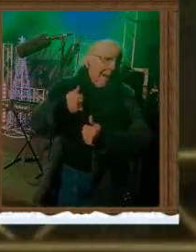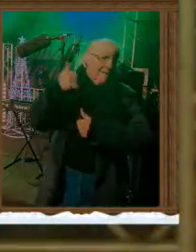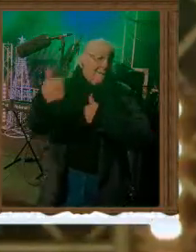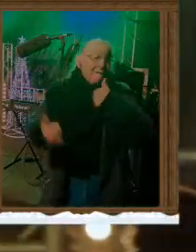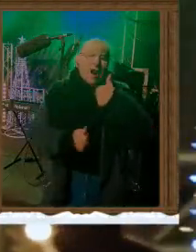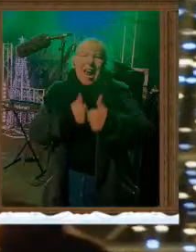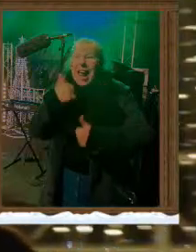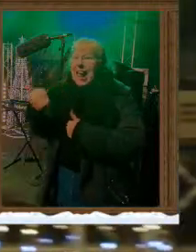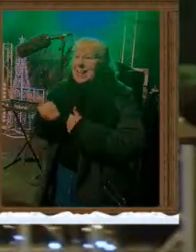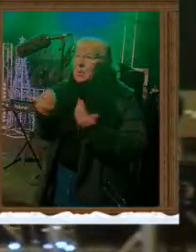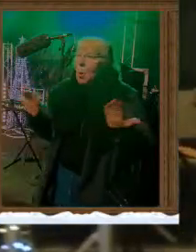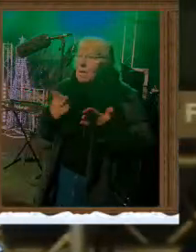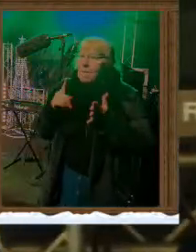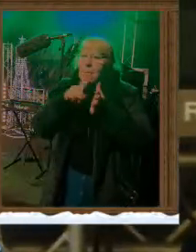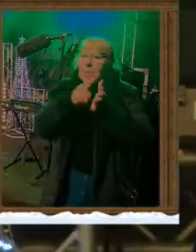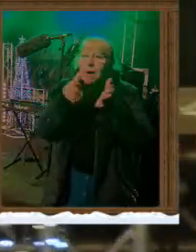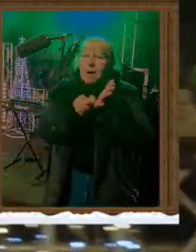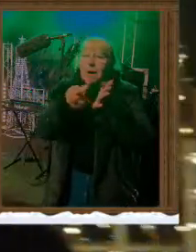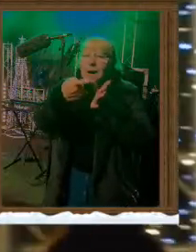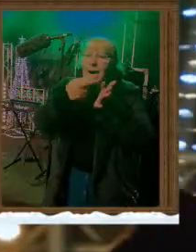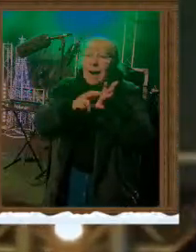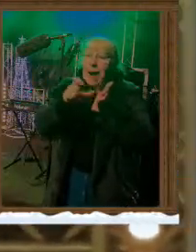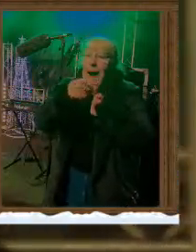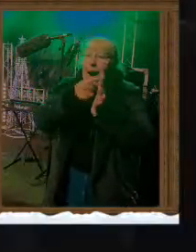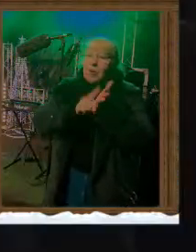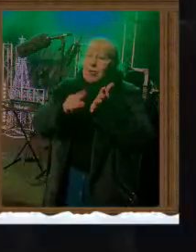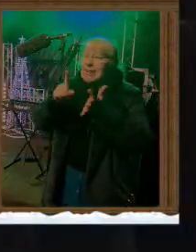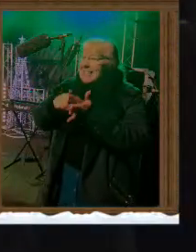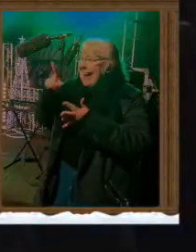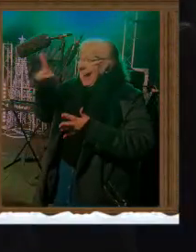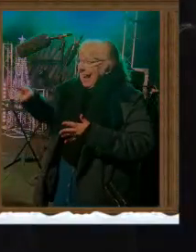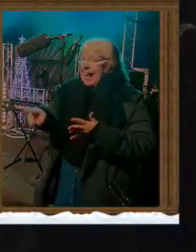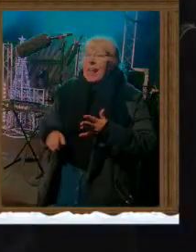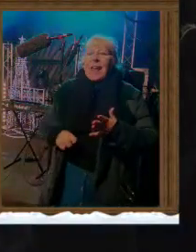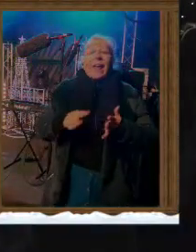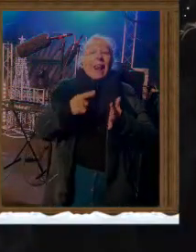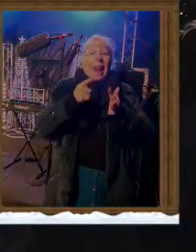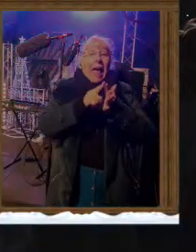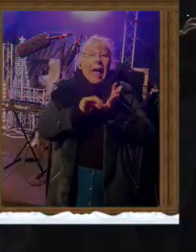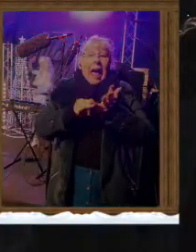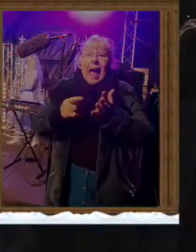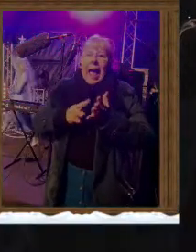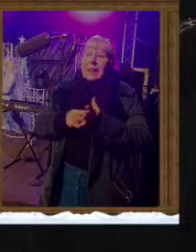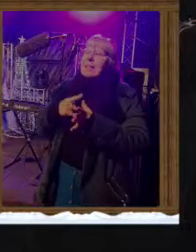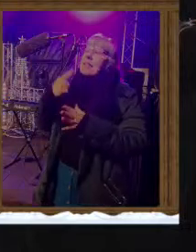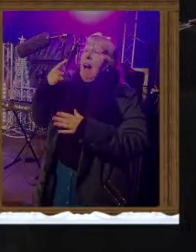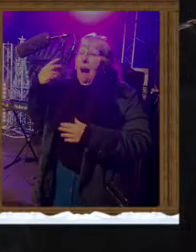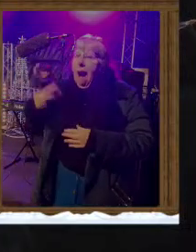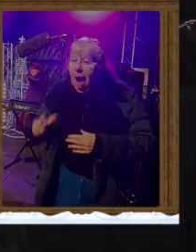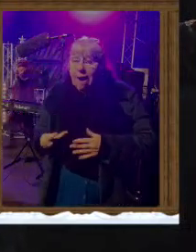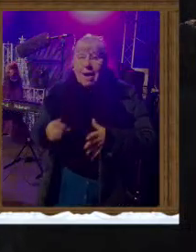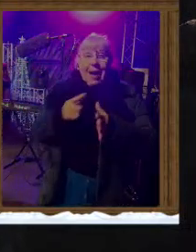all the way from Arendelle, Anna and Elsa, everyone! Oh, my God!